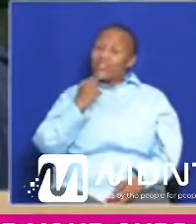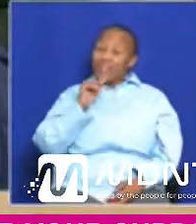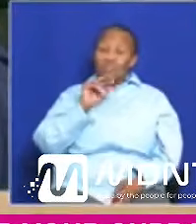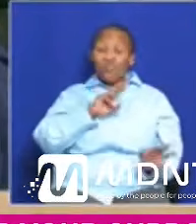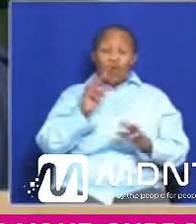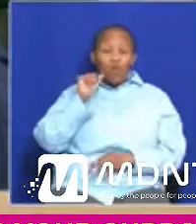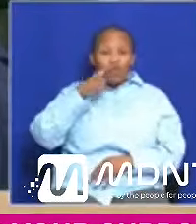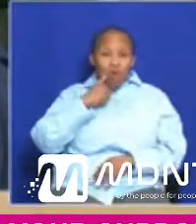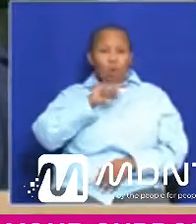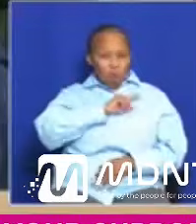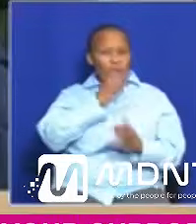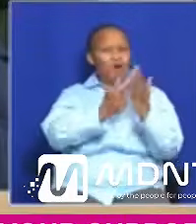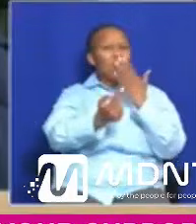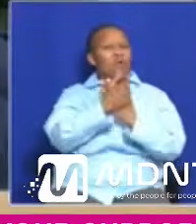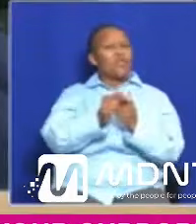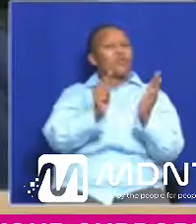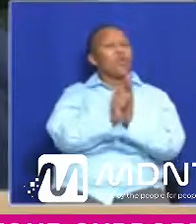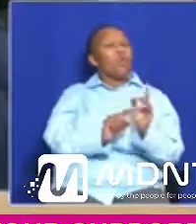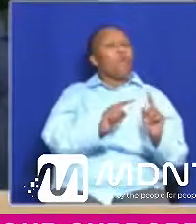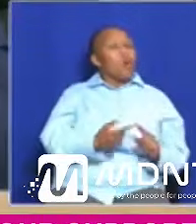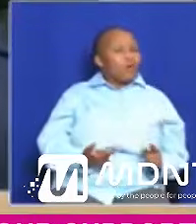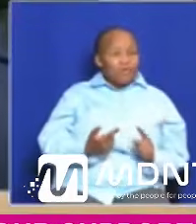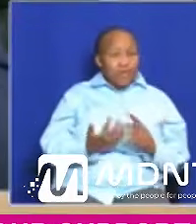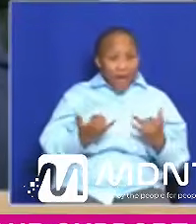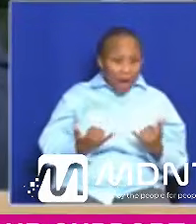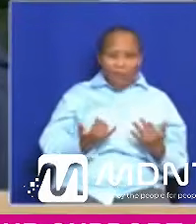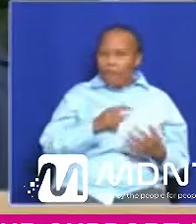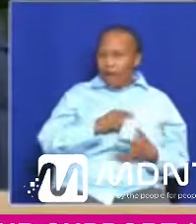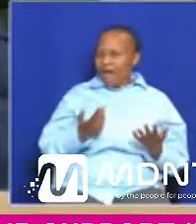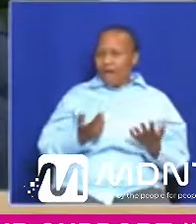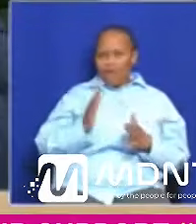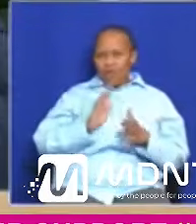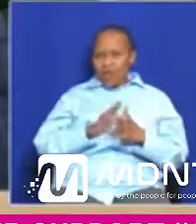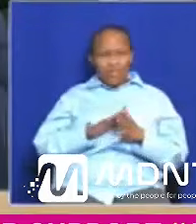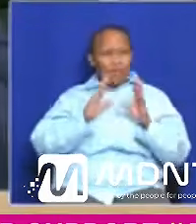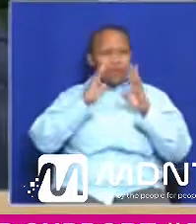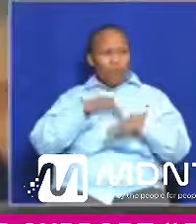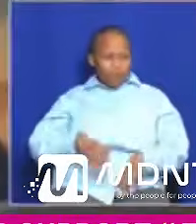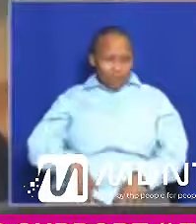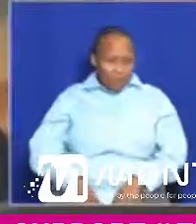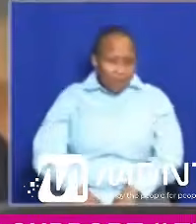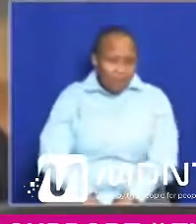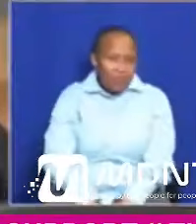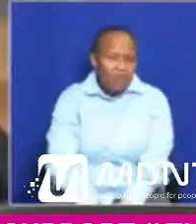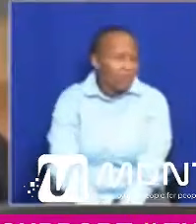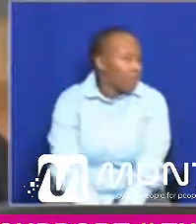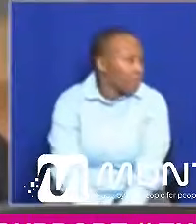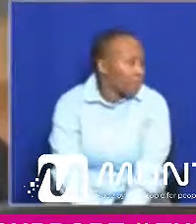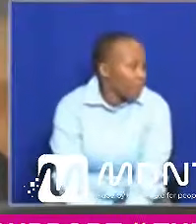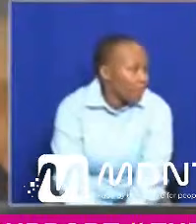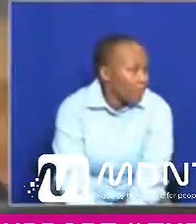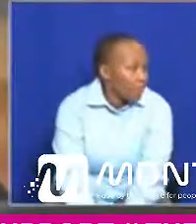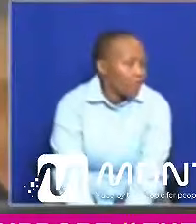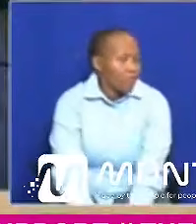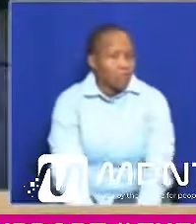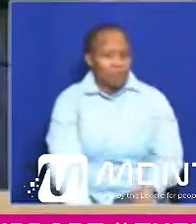sitting now, it ought not to have arisen at all. I can address you Or at this point. may I say